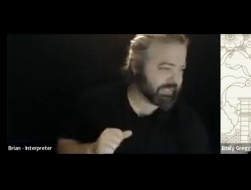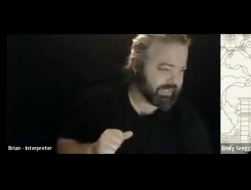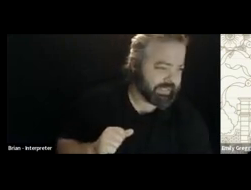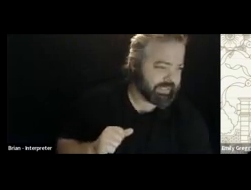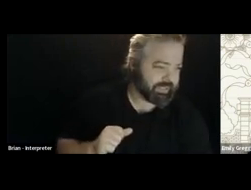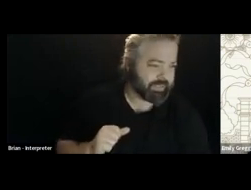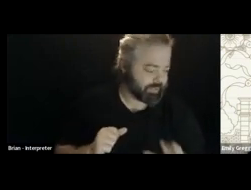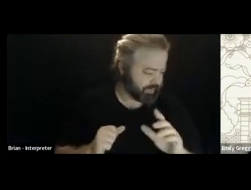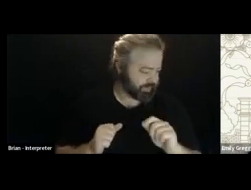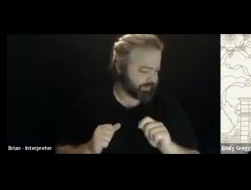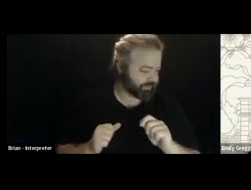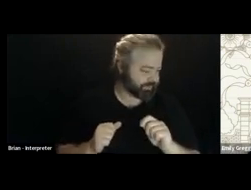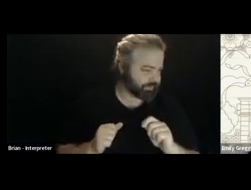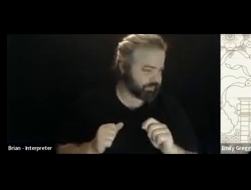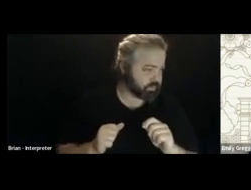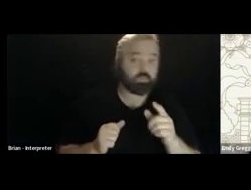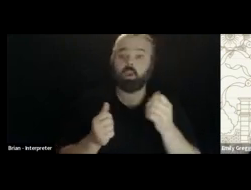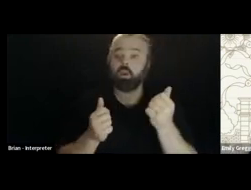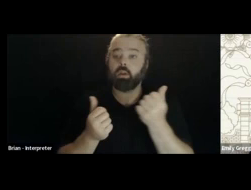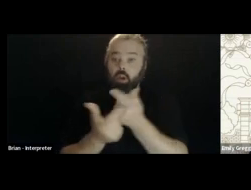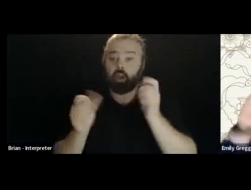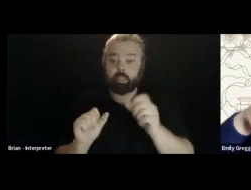All right, can everybody see this?